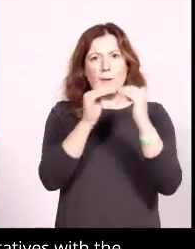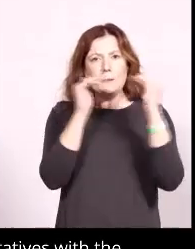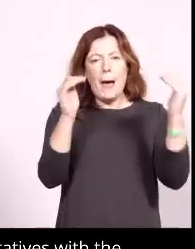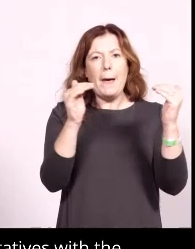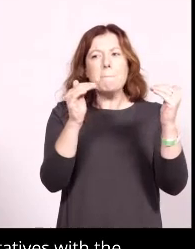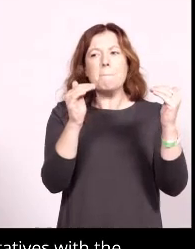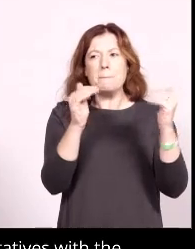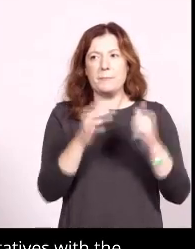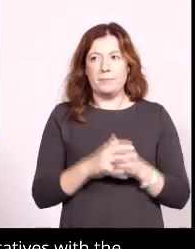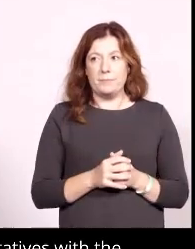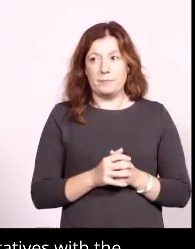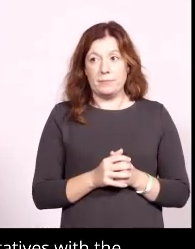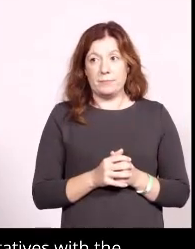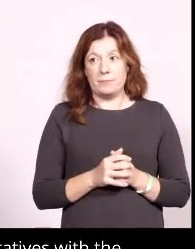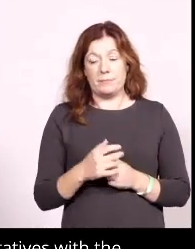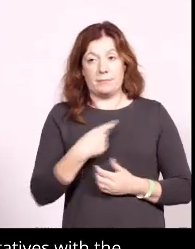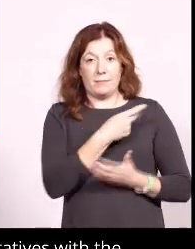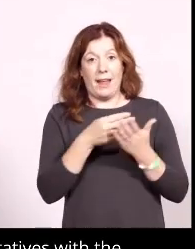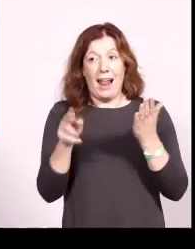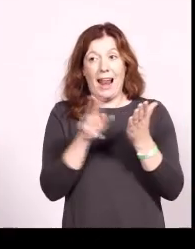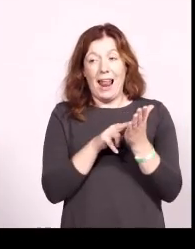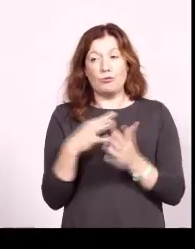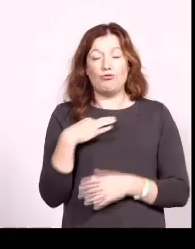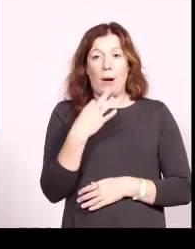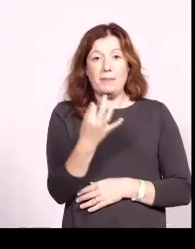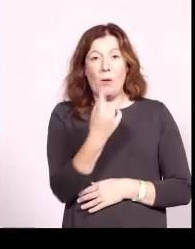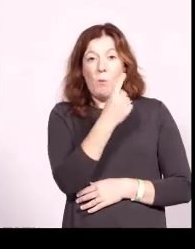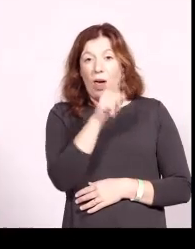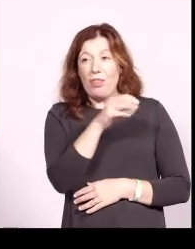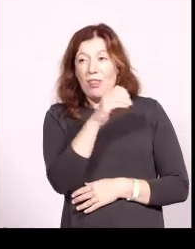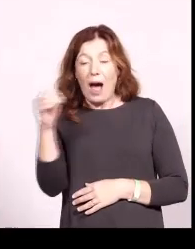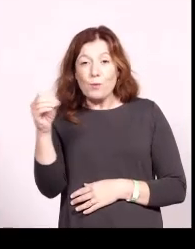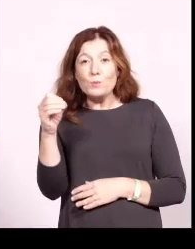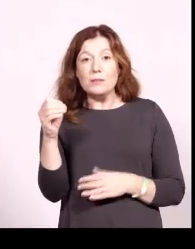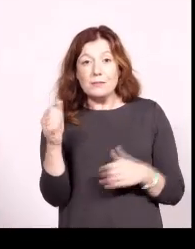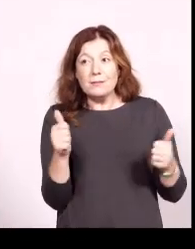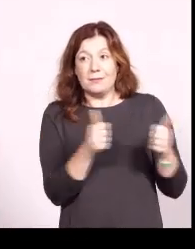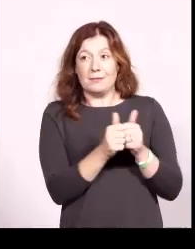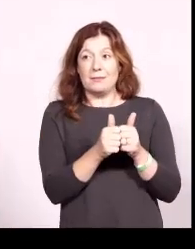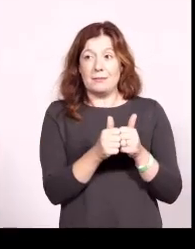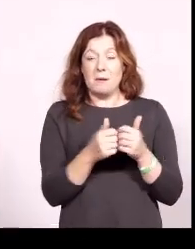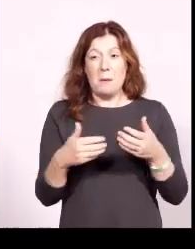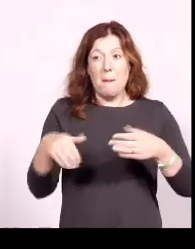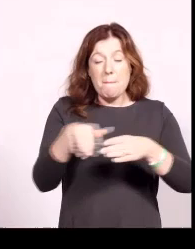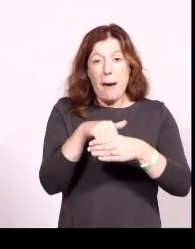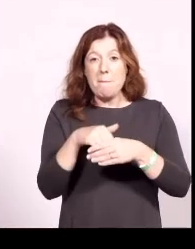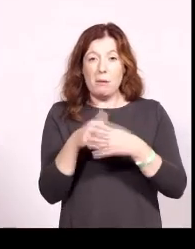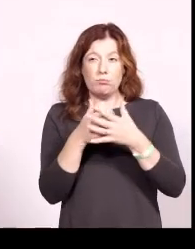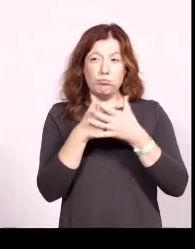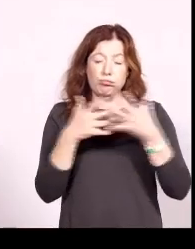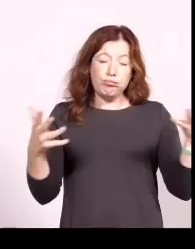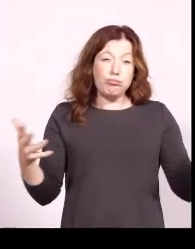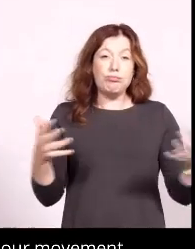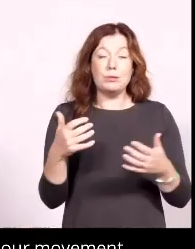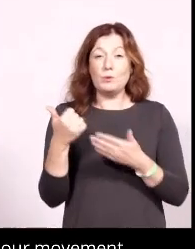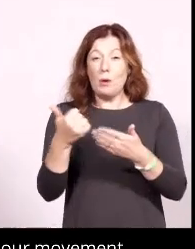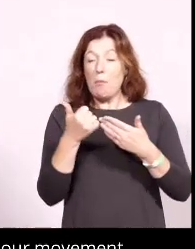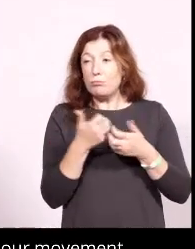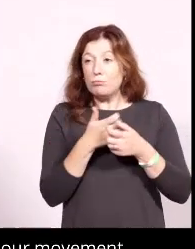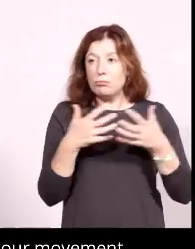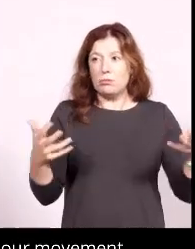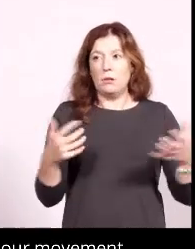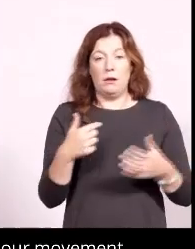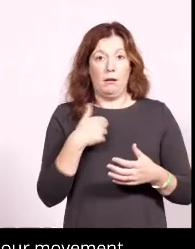over 1,000 elected representatives with the Labour Party, with tens of thousands of members and supporters. We are